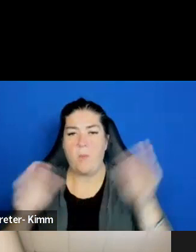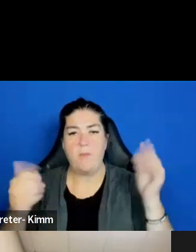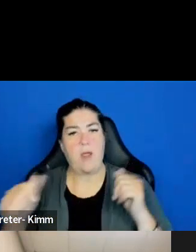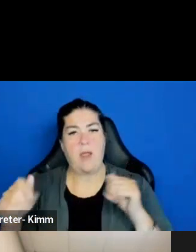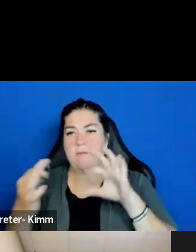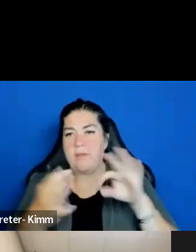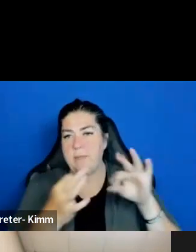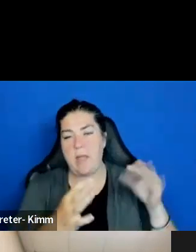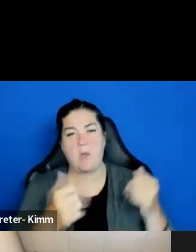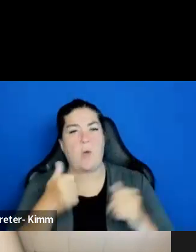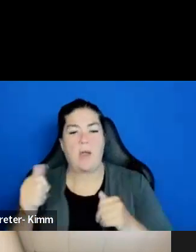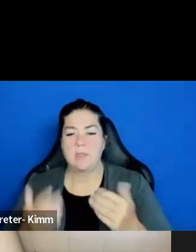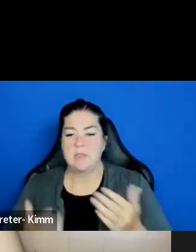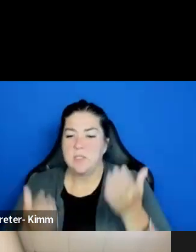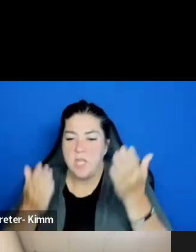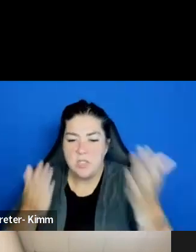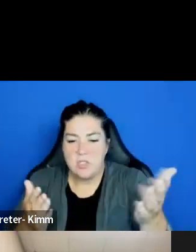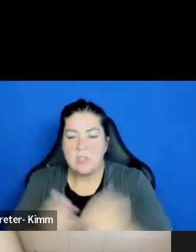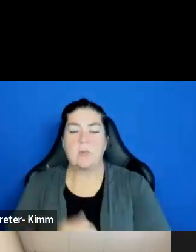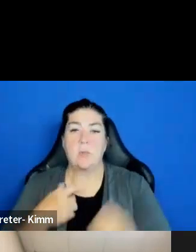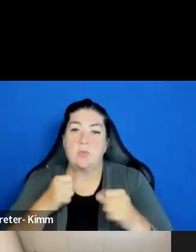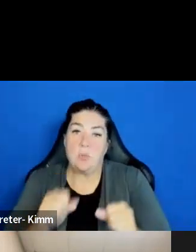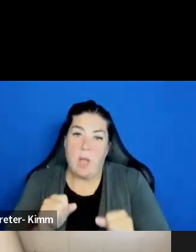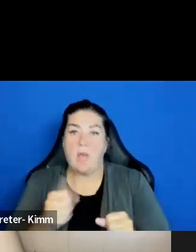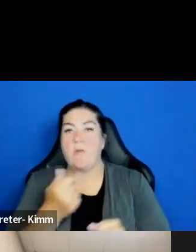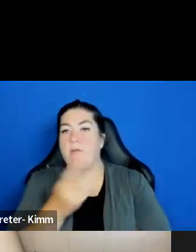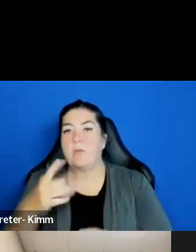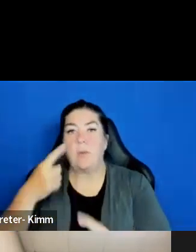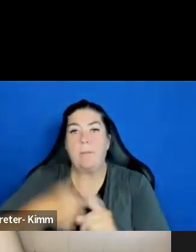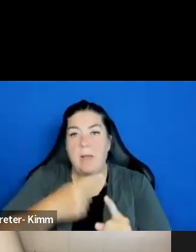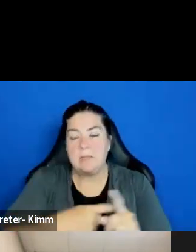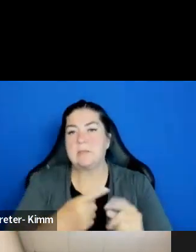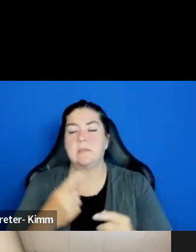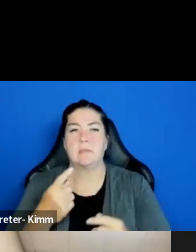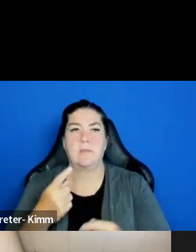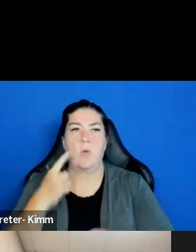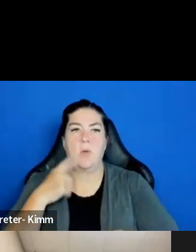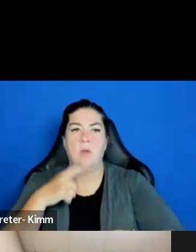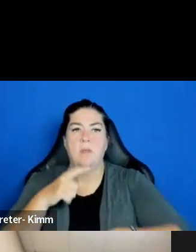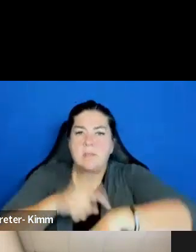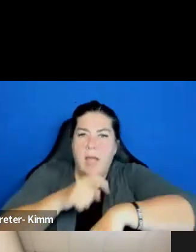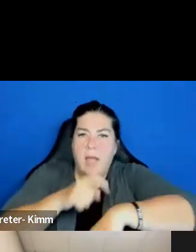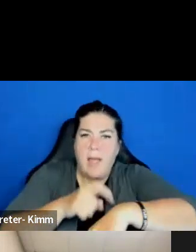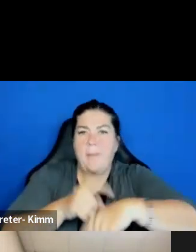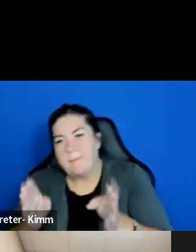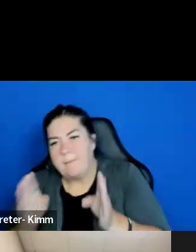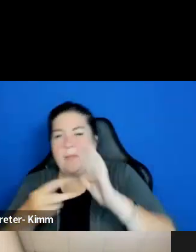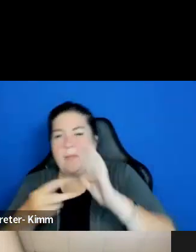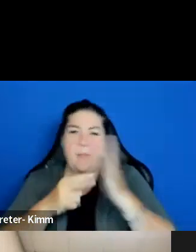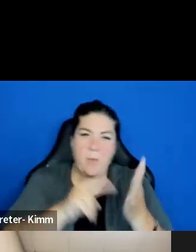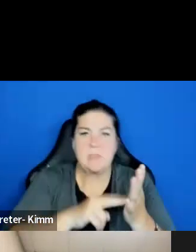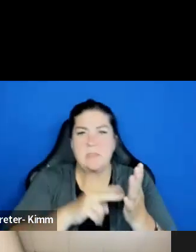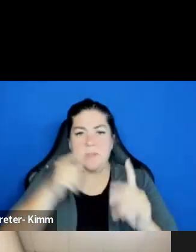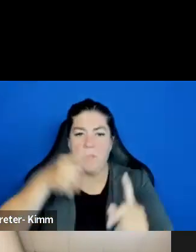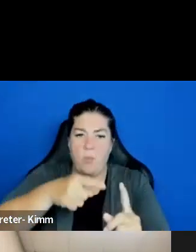of try this out for a few months and see how it works in terms of the length and the purpose of it and everything.